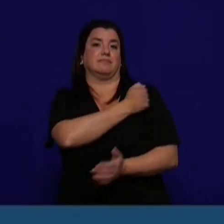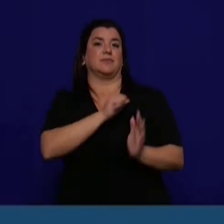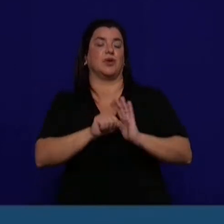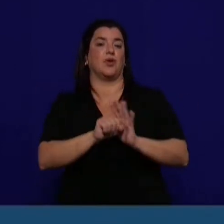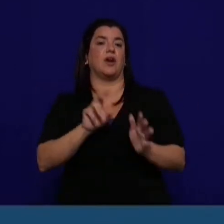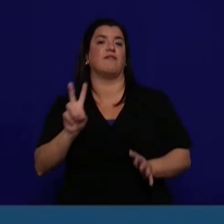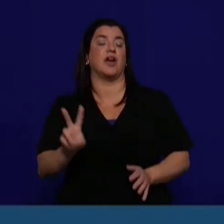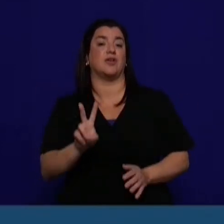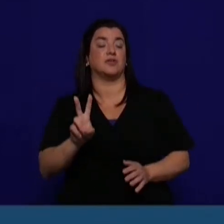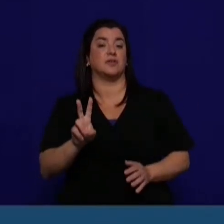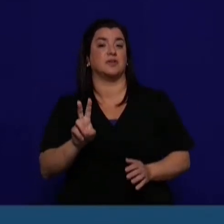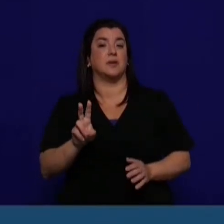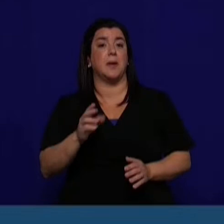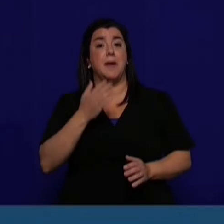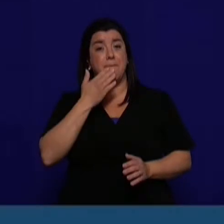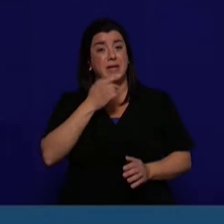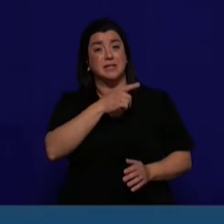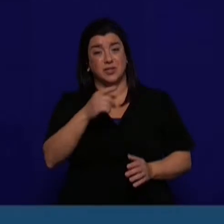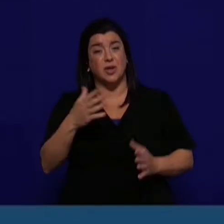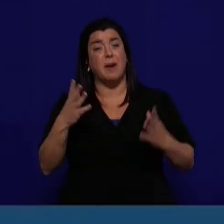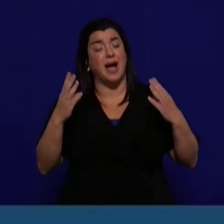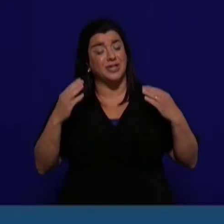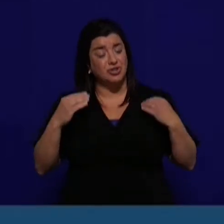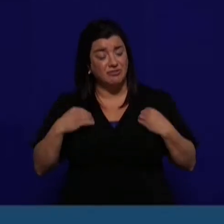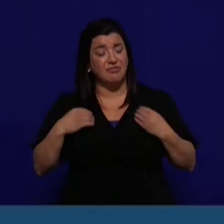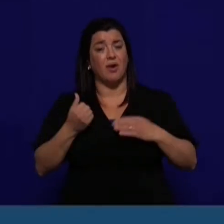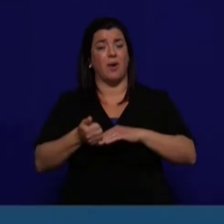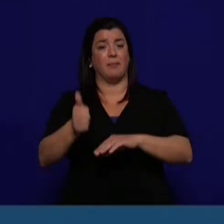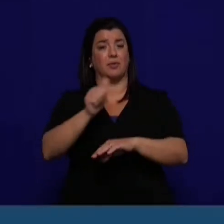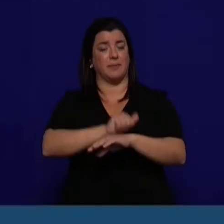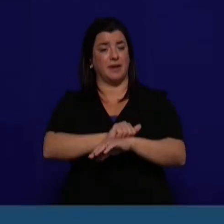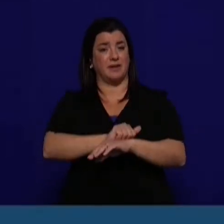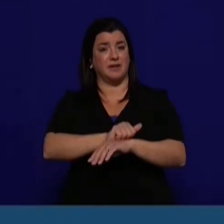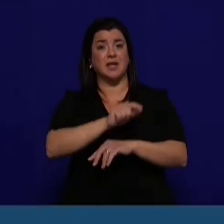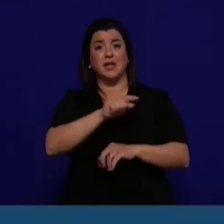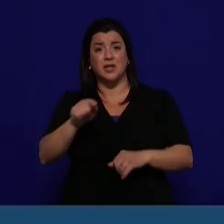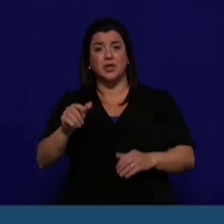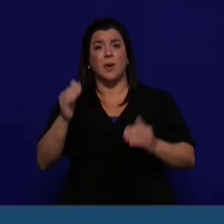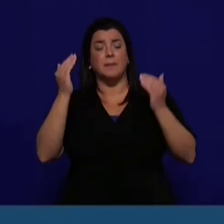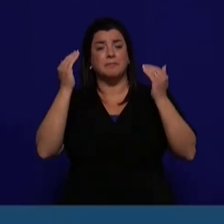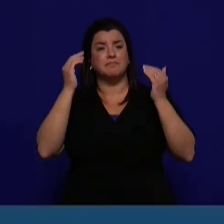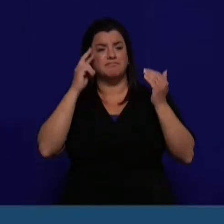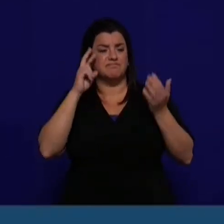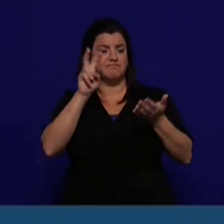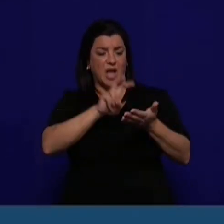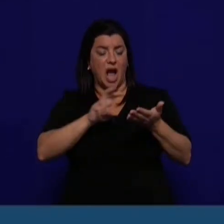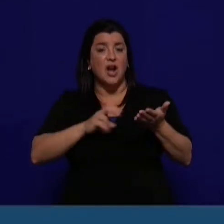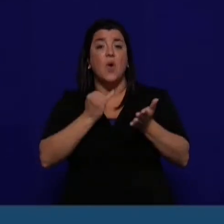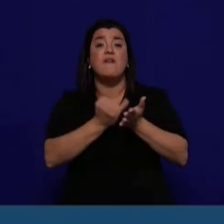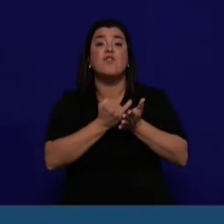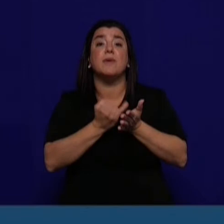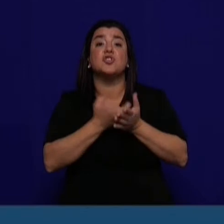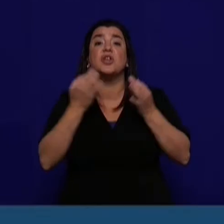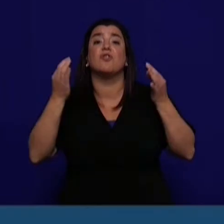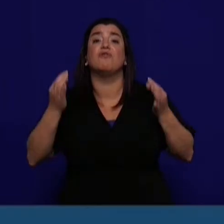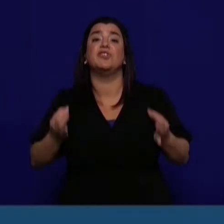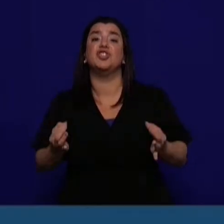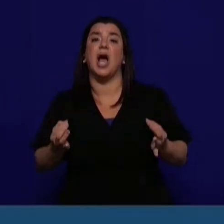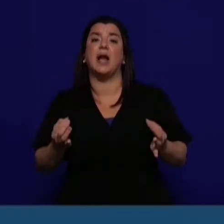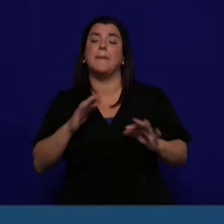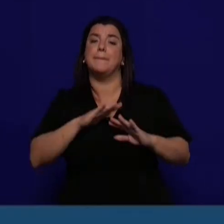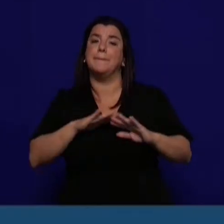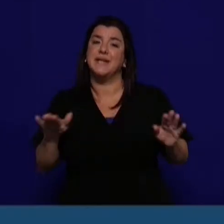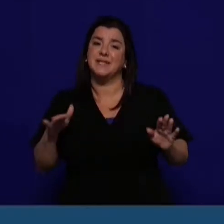nisimgħu mill-awtoritajiet, aħna dejjem konna trasparenti magħkom u dejjem informajnikom bl-informazzjoni kollha li għandna, aħna